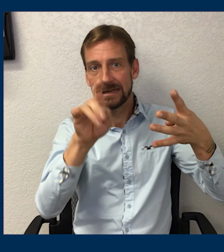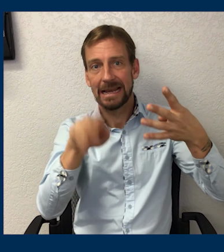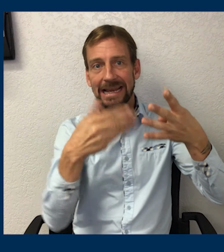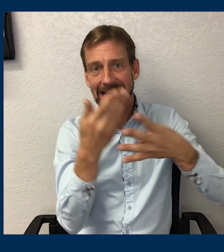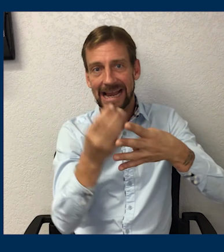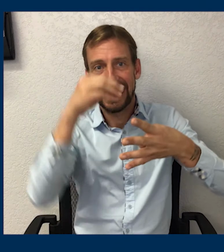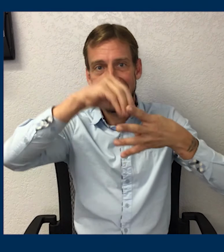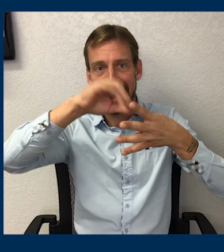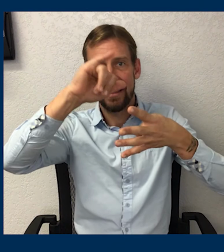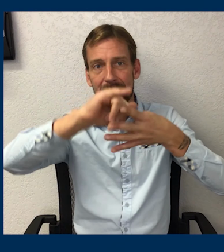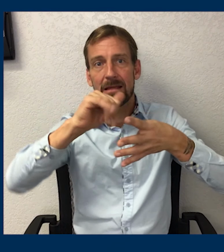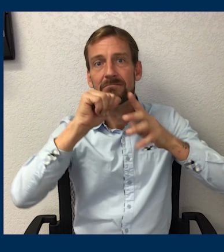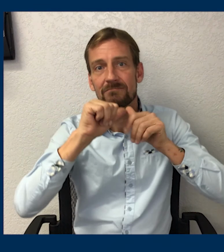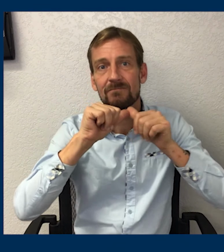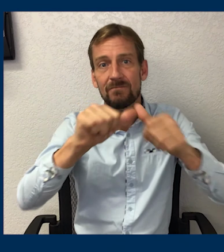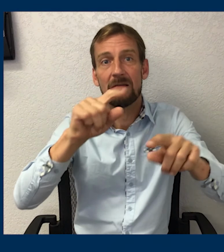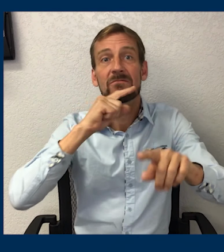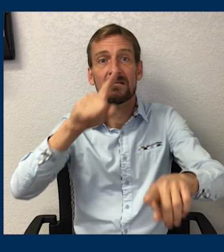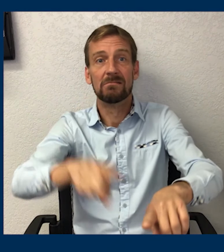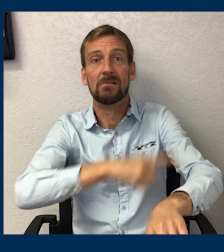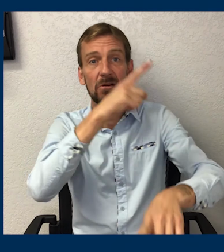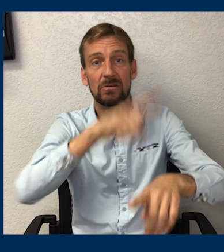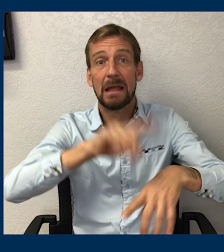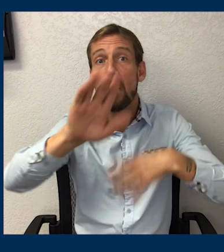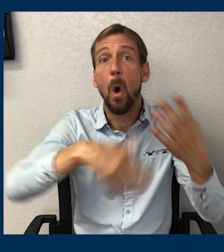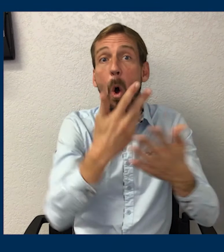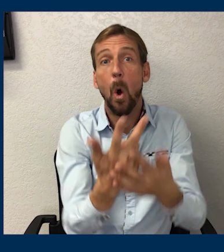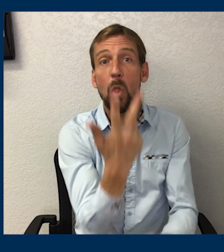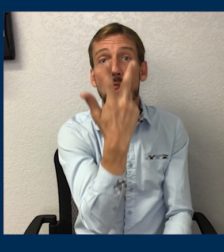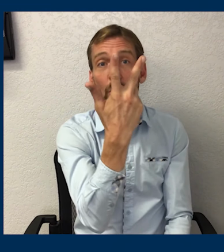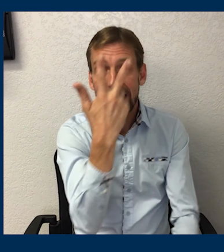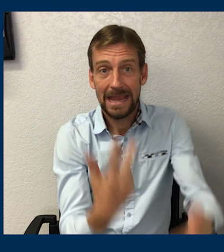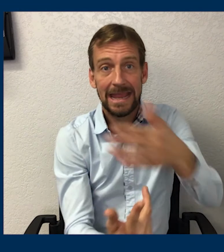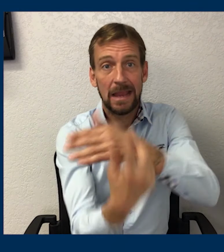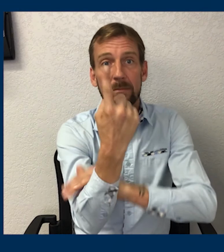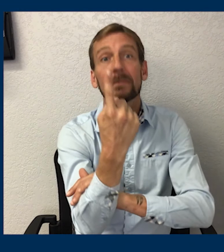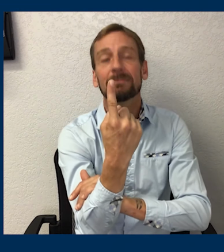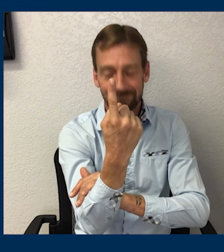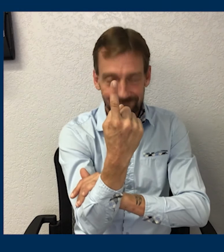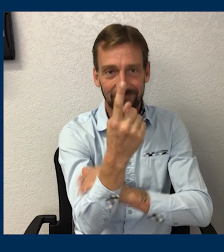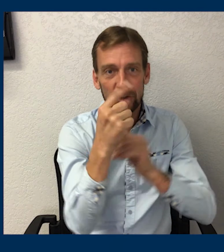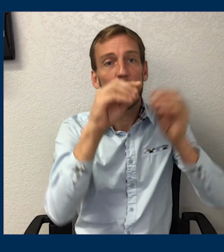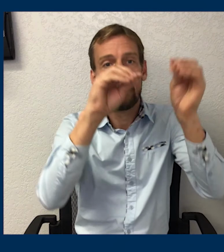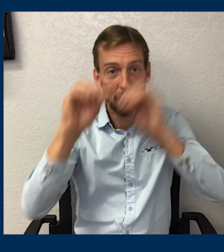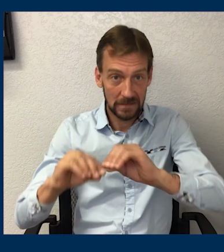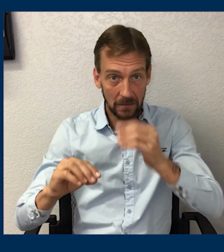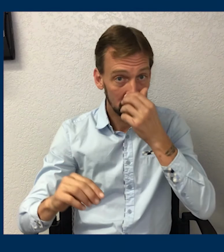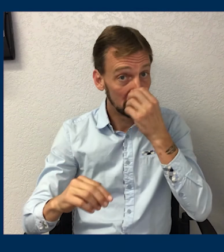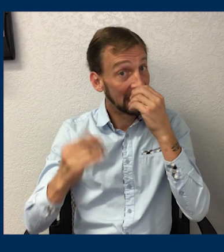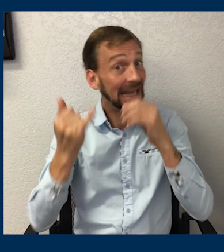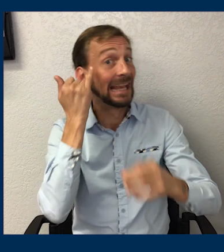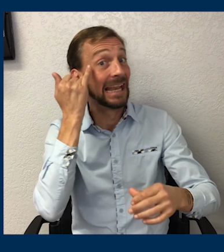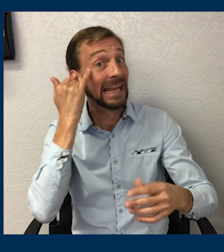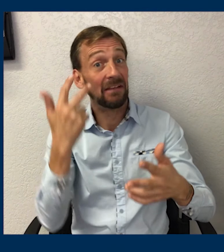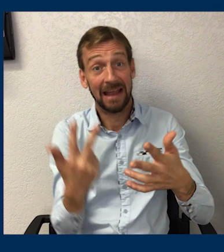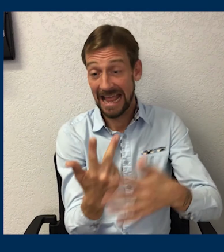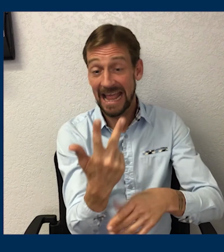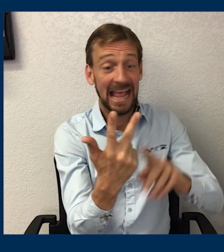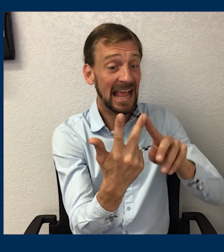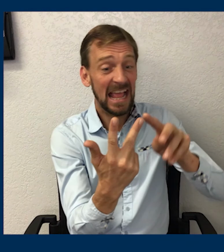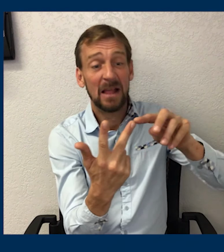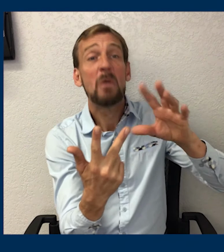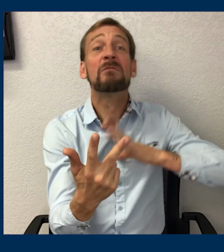or better. So unfortunately, they take the worst metric, and if that falls, whatever tier that